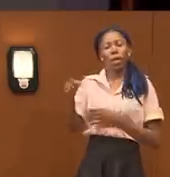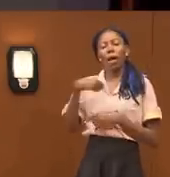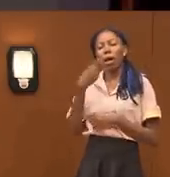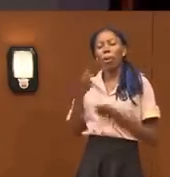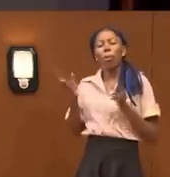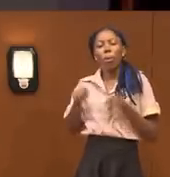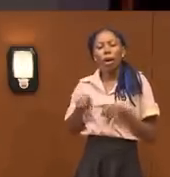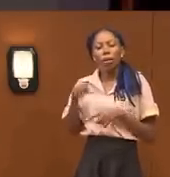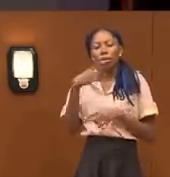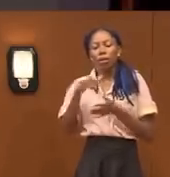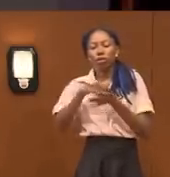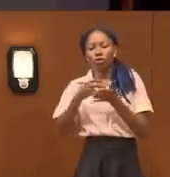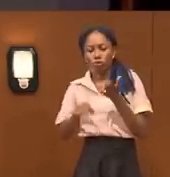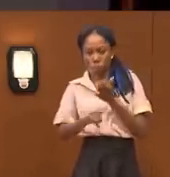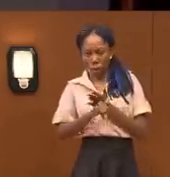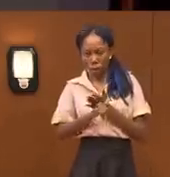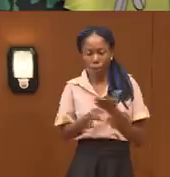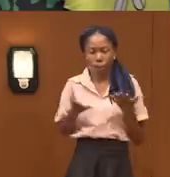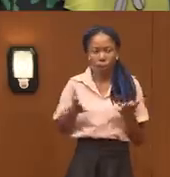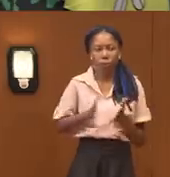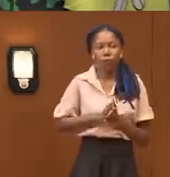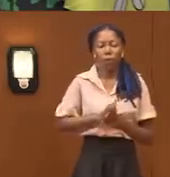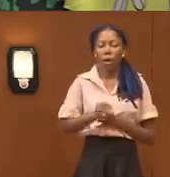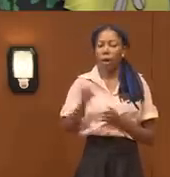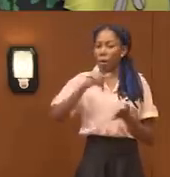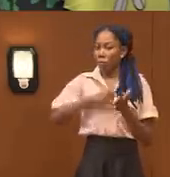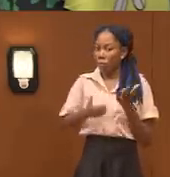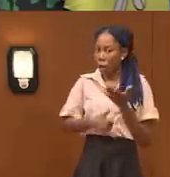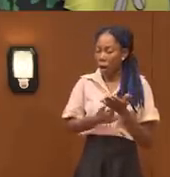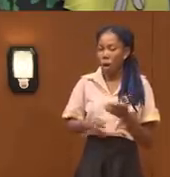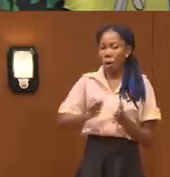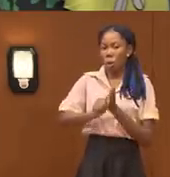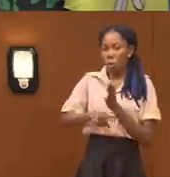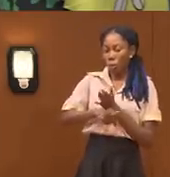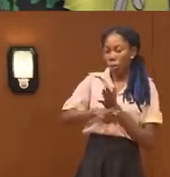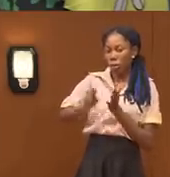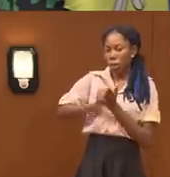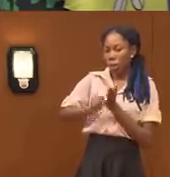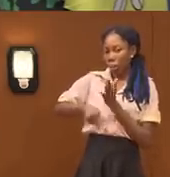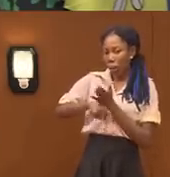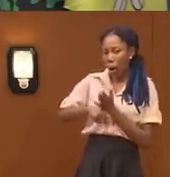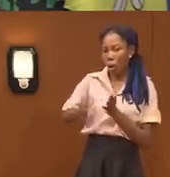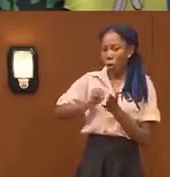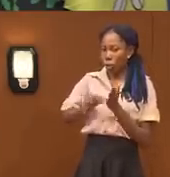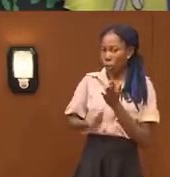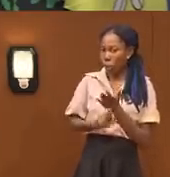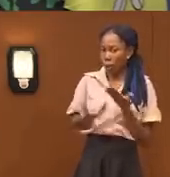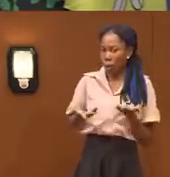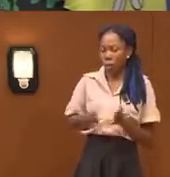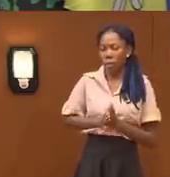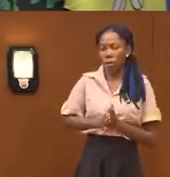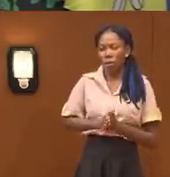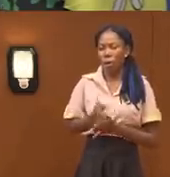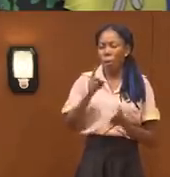on July. July. July. August, September, October. Yes. Right. What they have